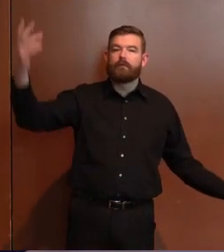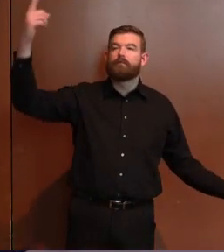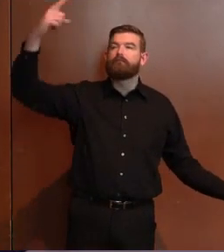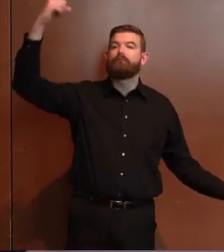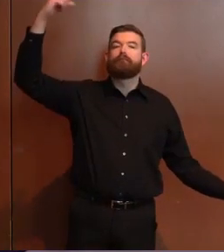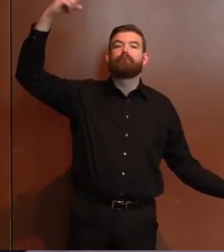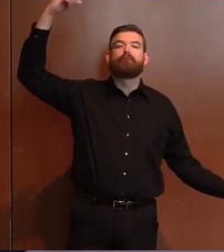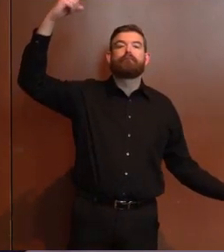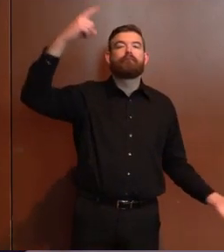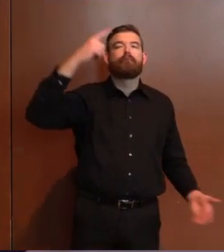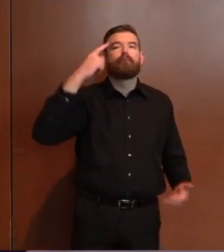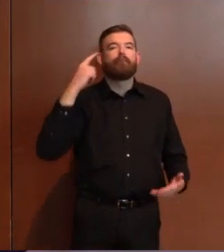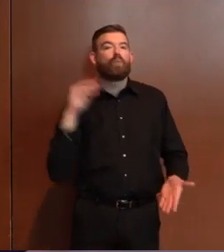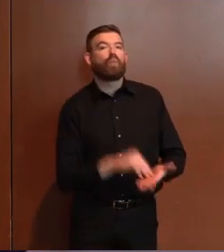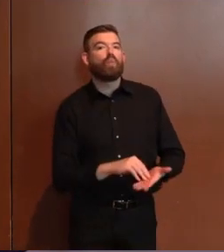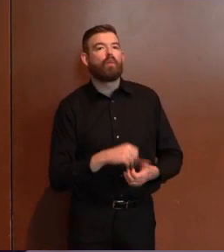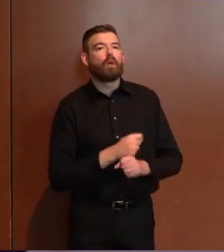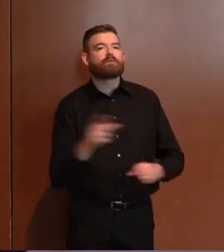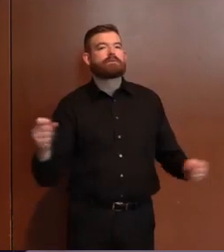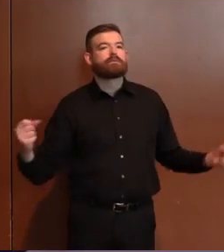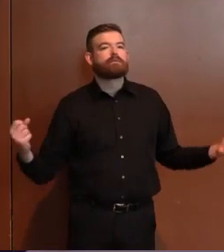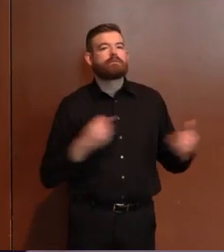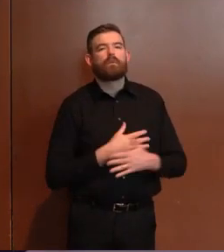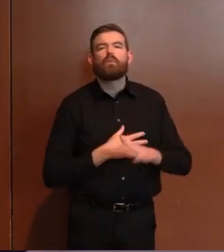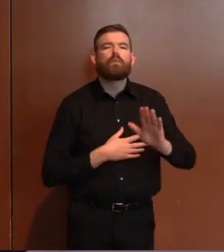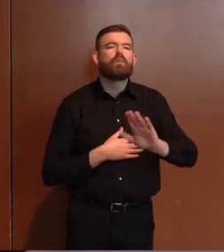the last thing we need right now. John, please.